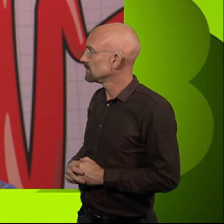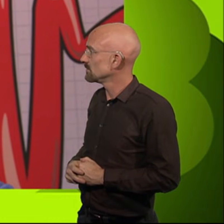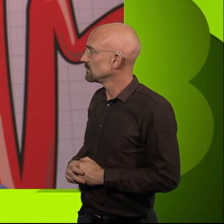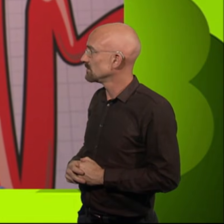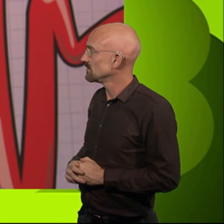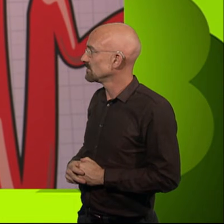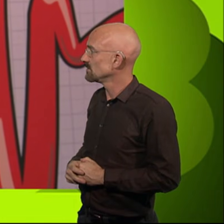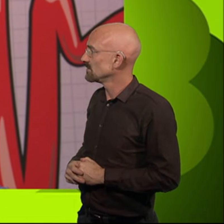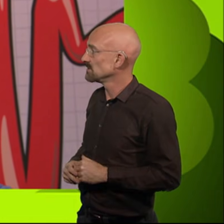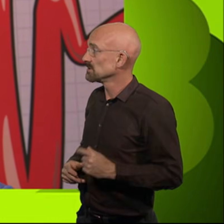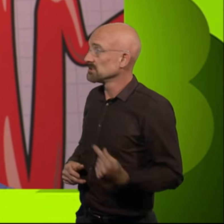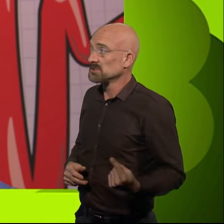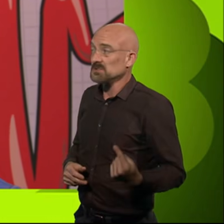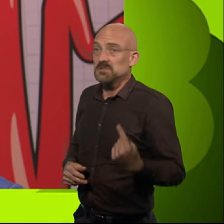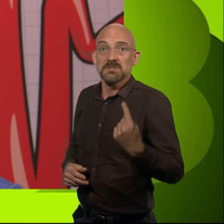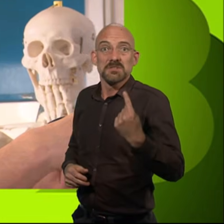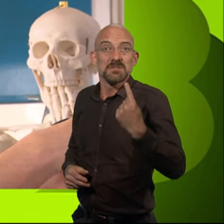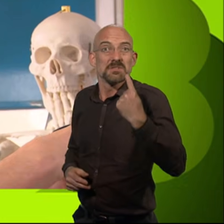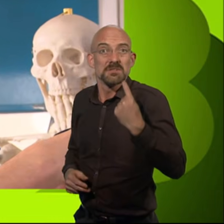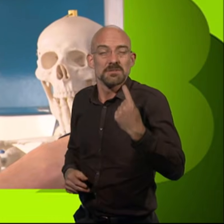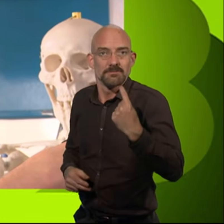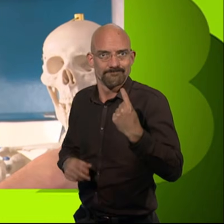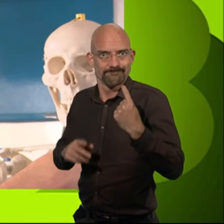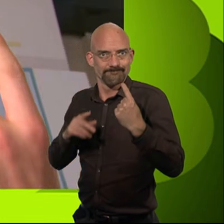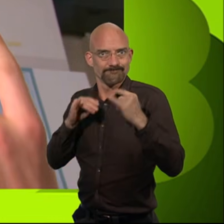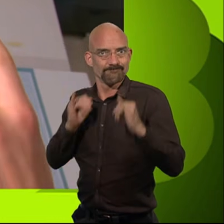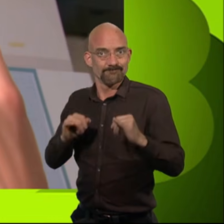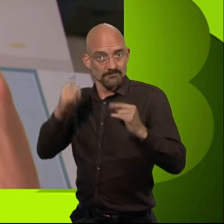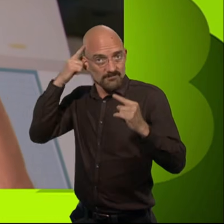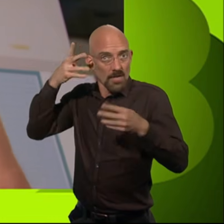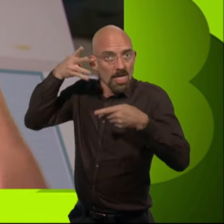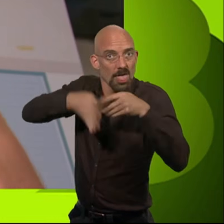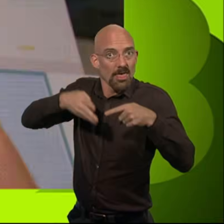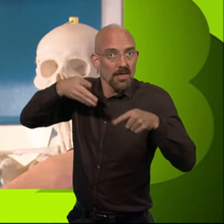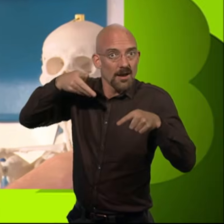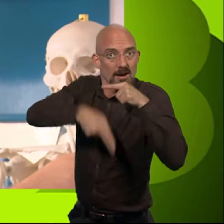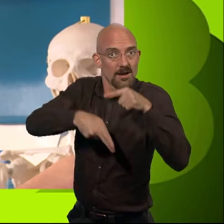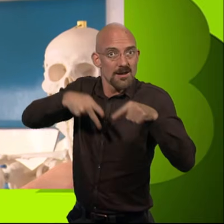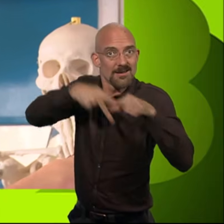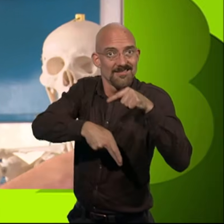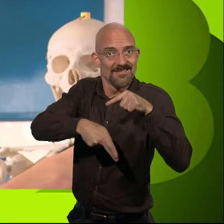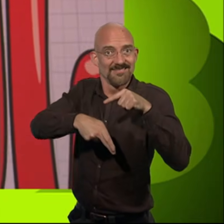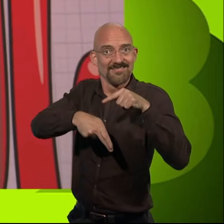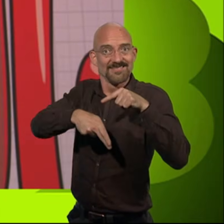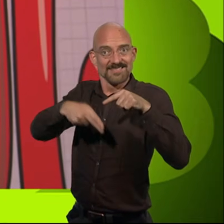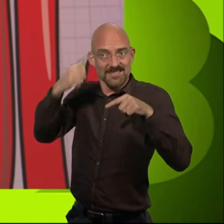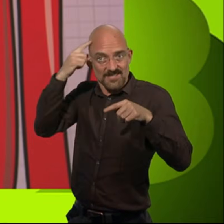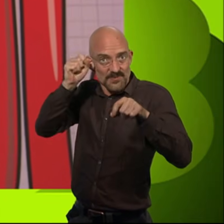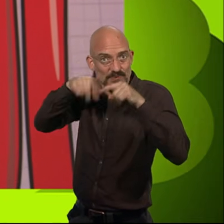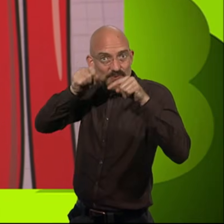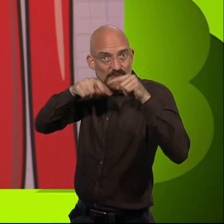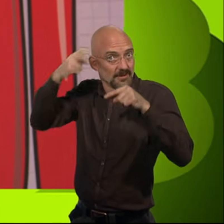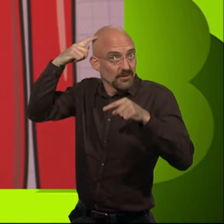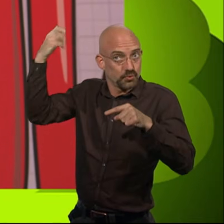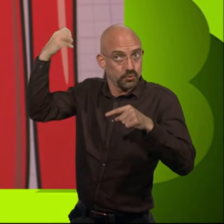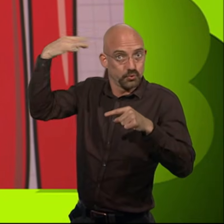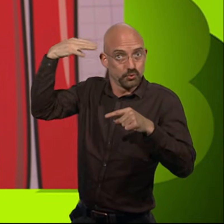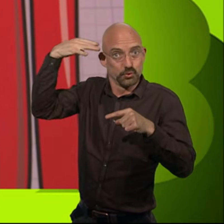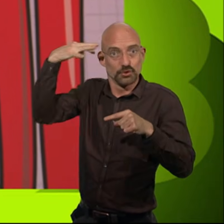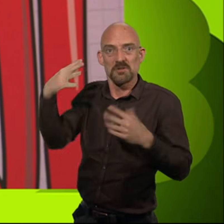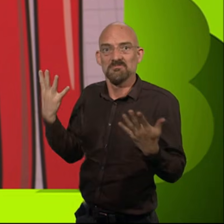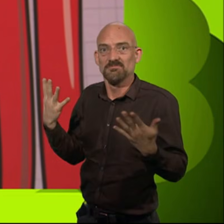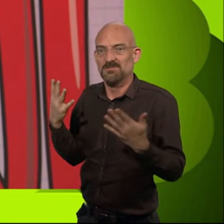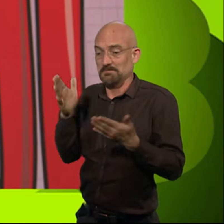Every time Chris's finger wiggles, that's the magnet or brain scrambler interfering with his brain's signals, which means he can't pick his nose